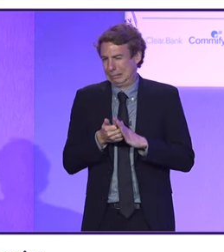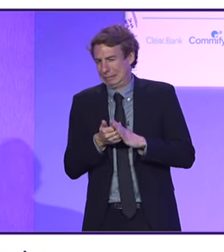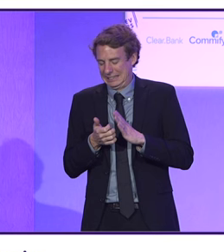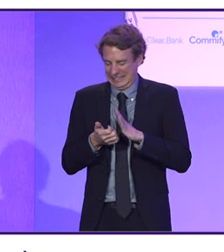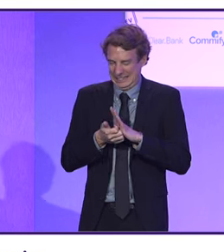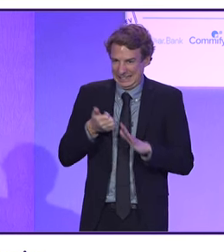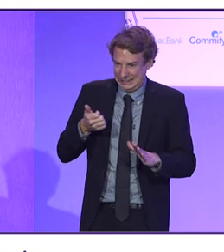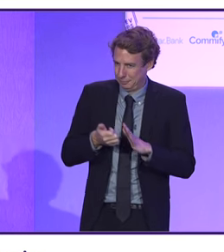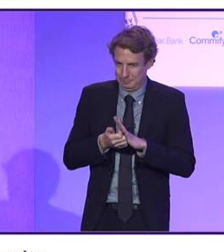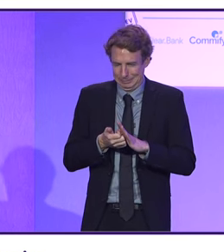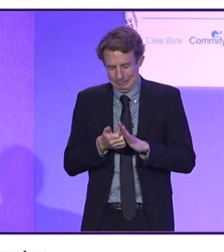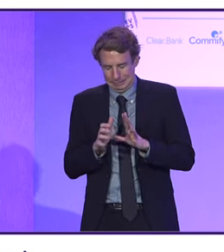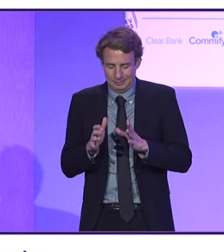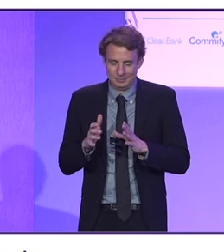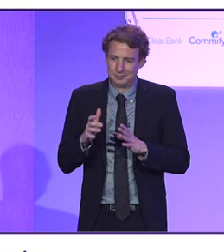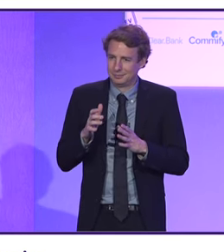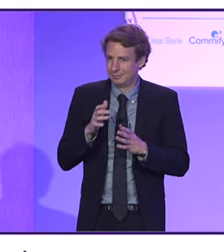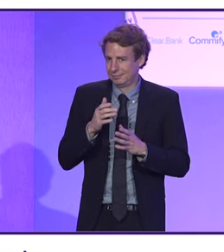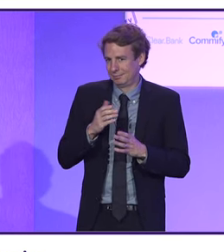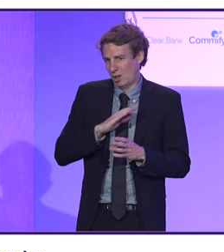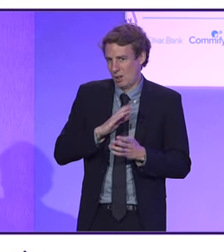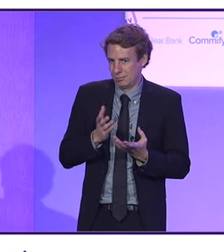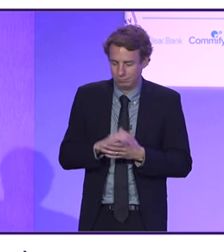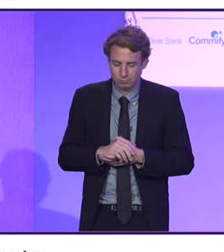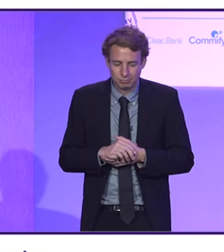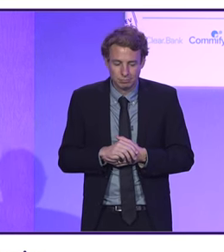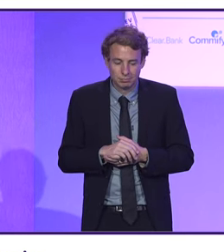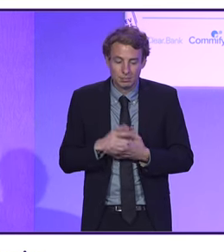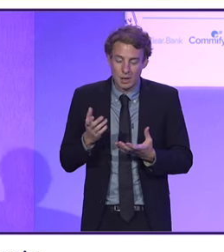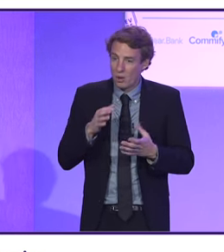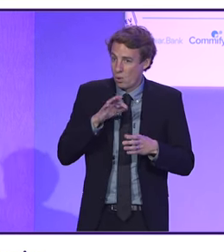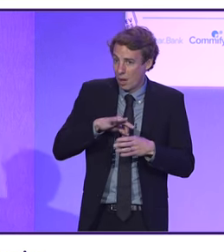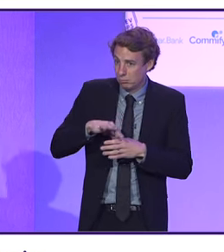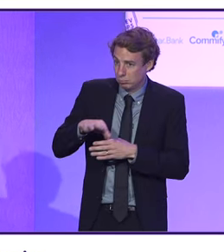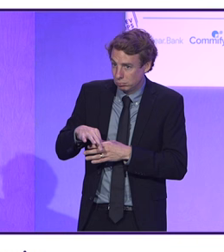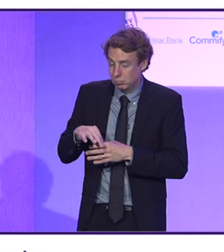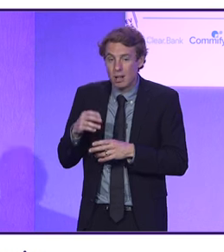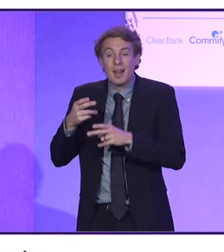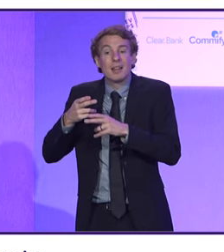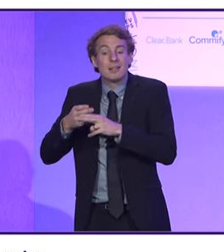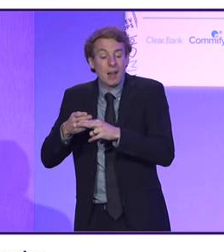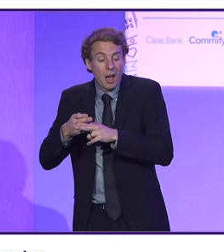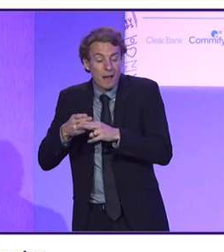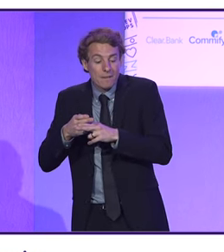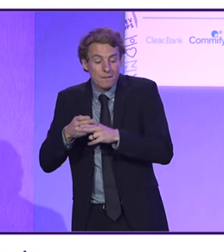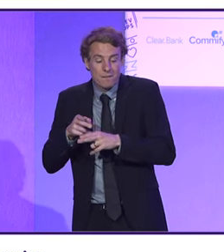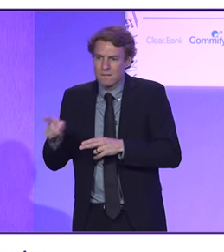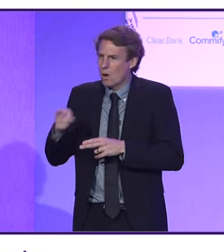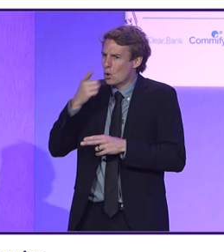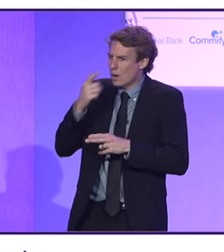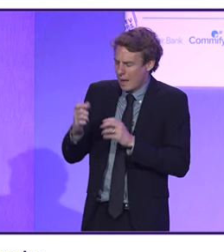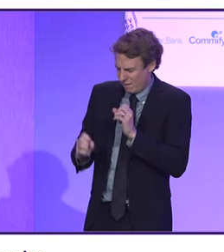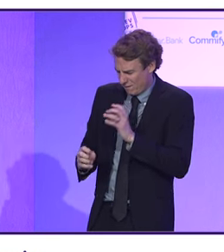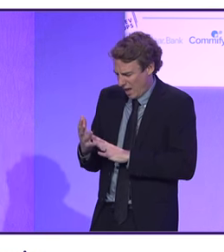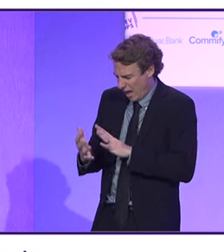herbs. If we need a new knife, he loves Forged in Fire, he'll finally get to figure out how to actually light